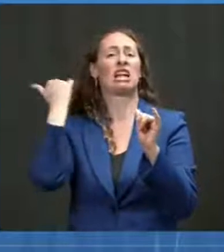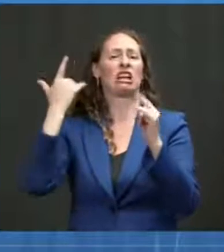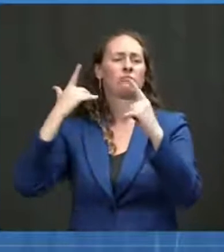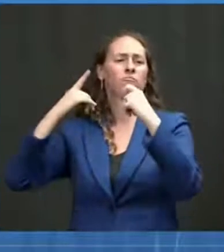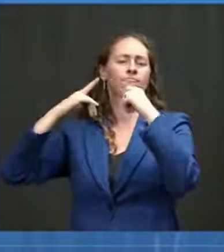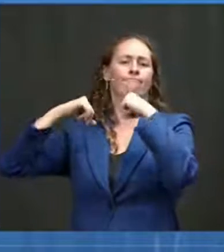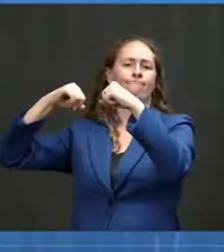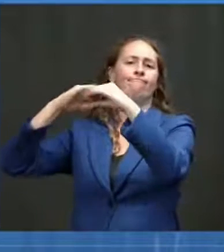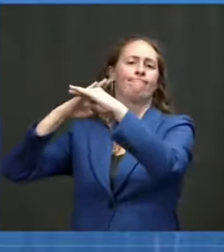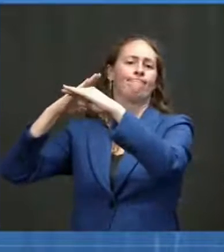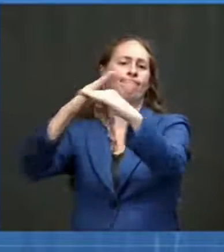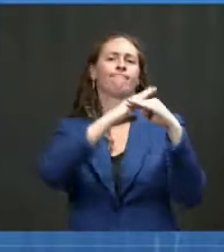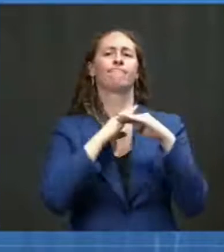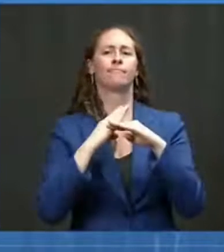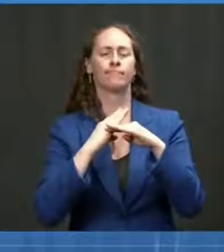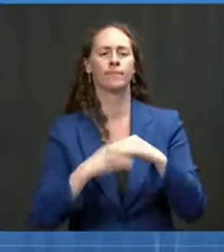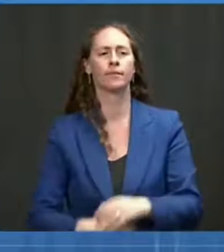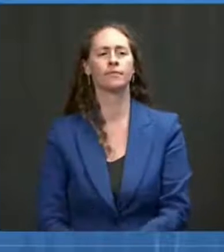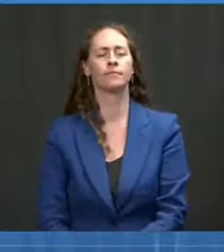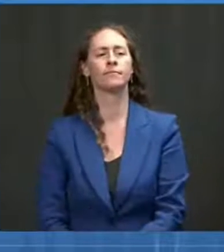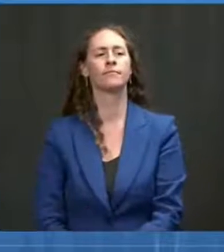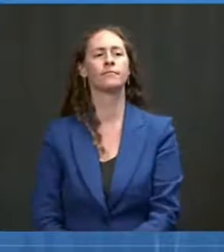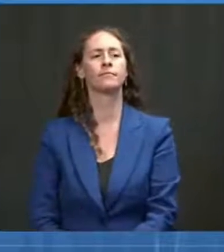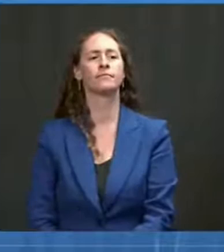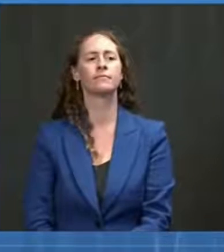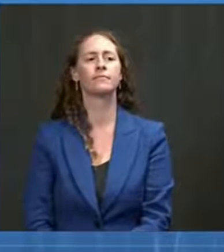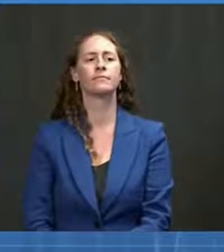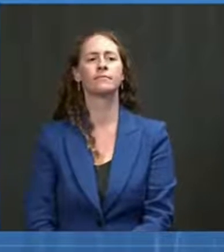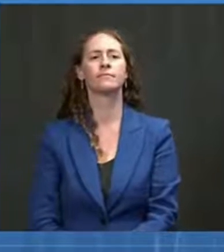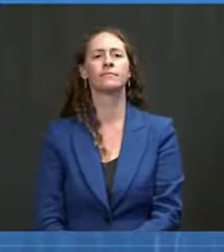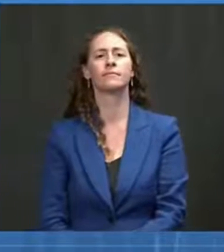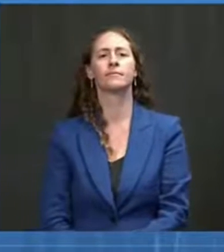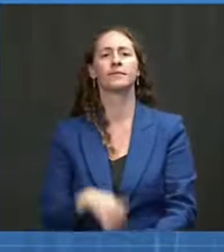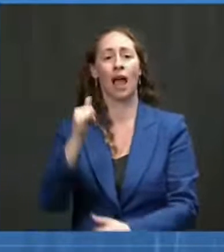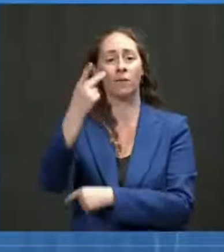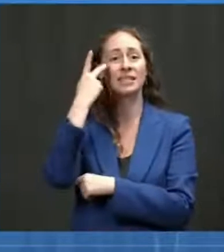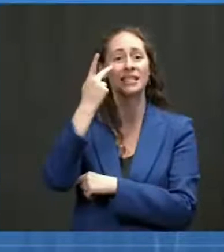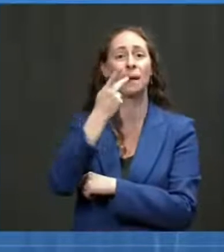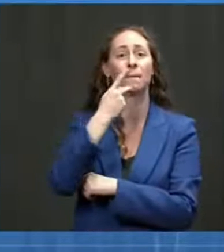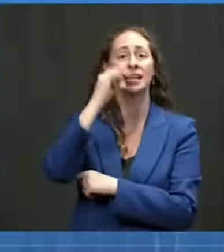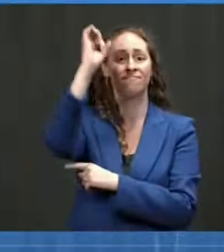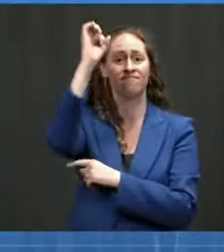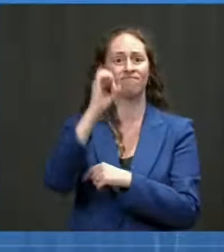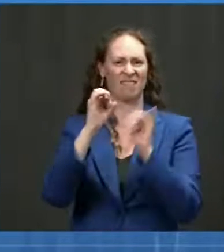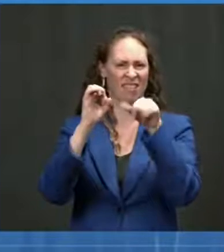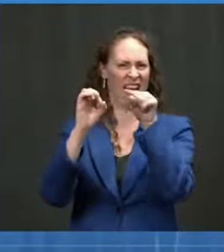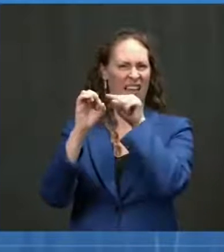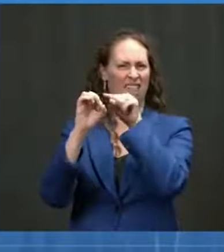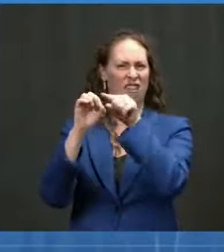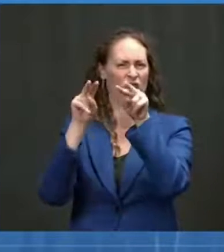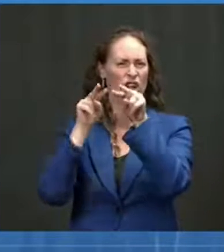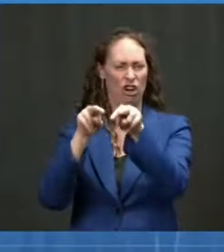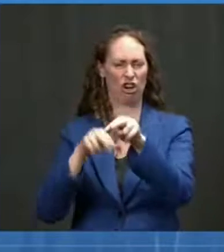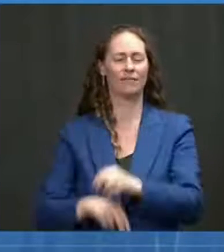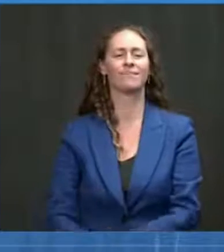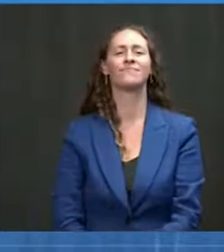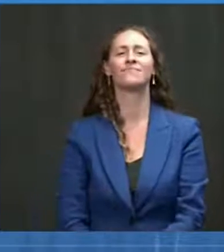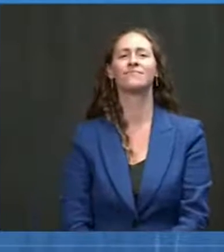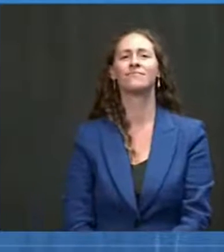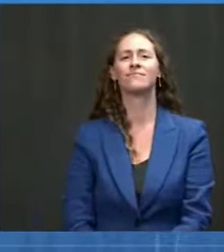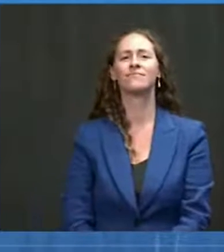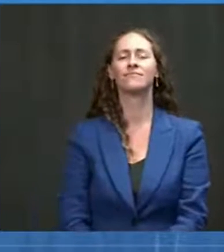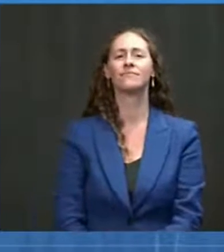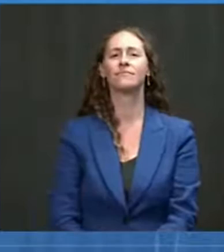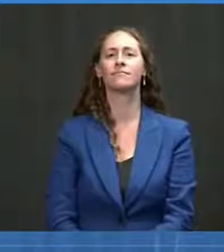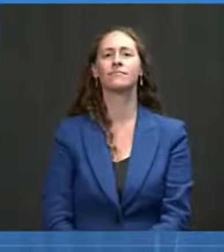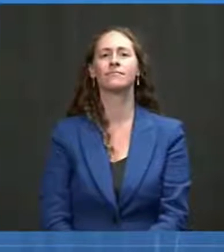in pink when you're dealing with Delta. Next slide. The next concept, and that gets to